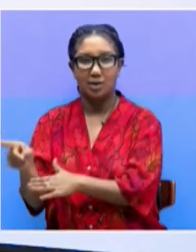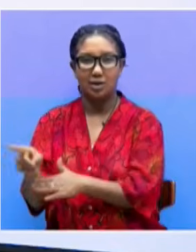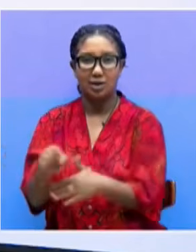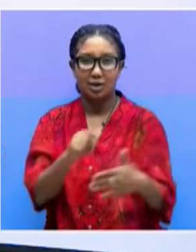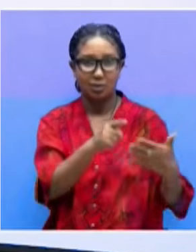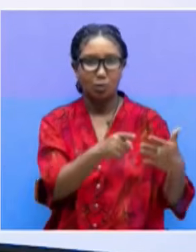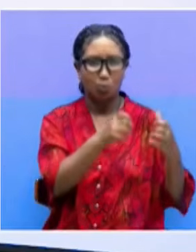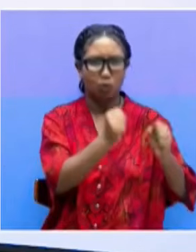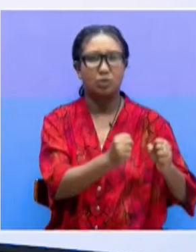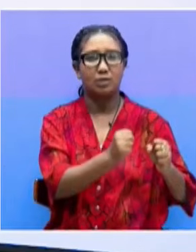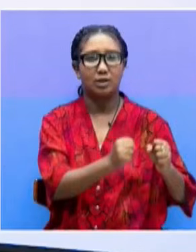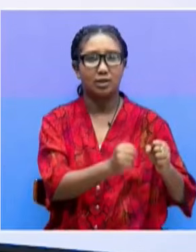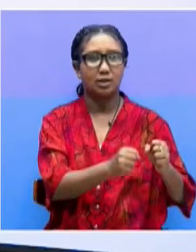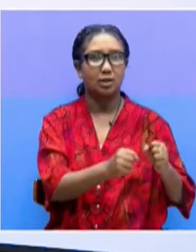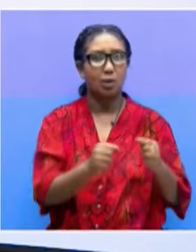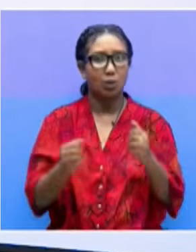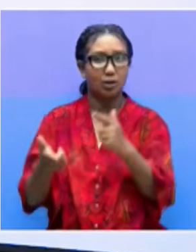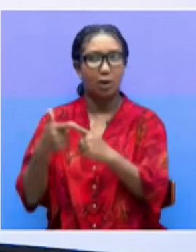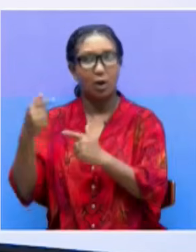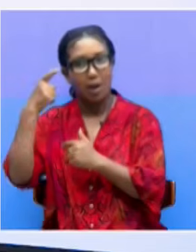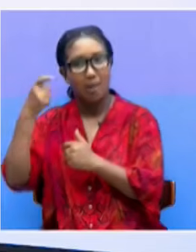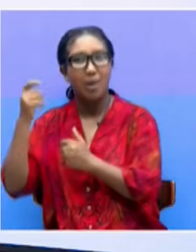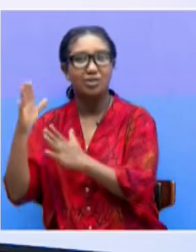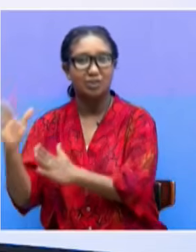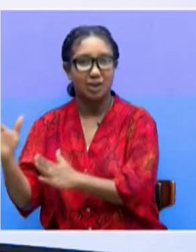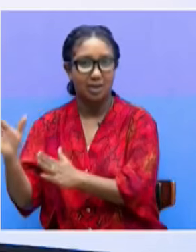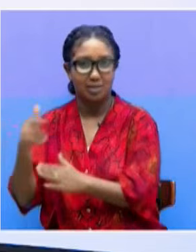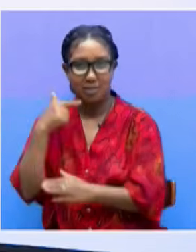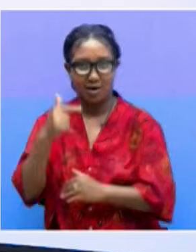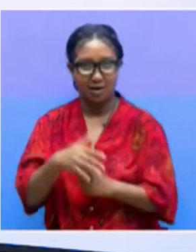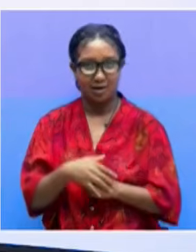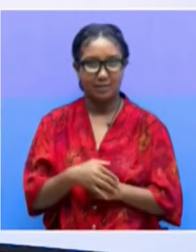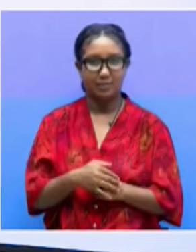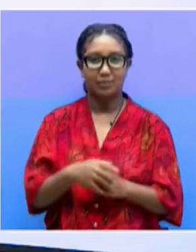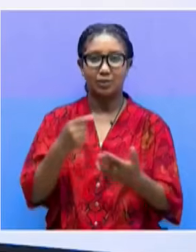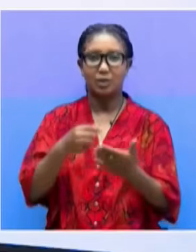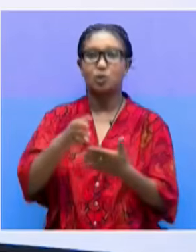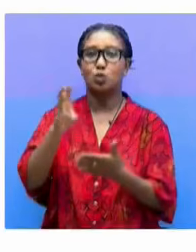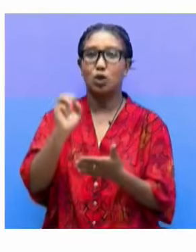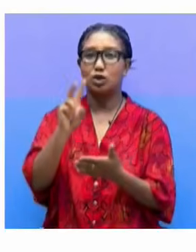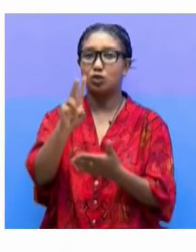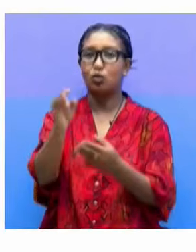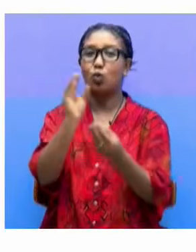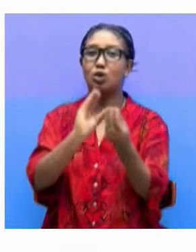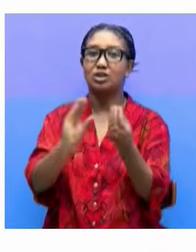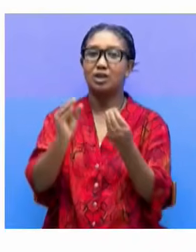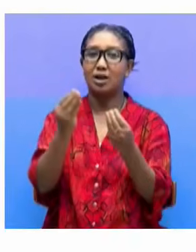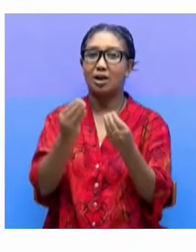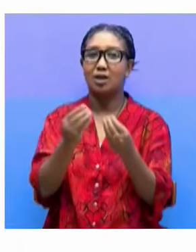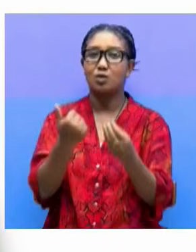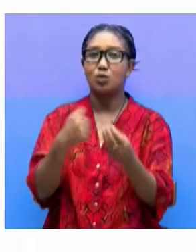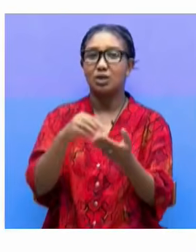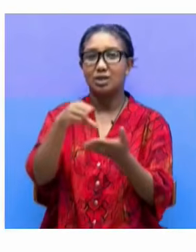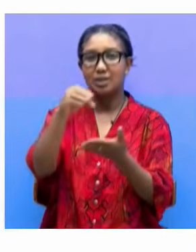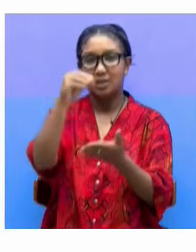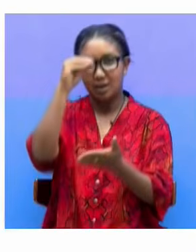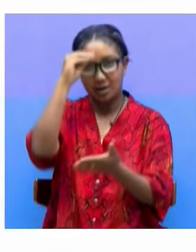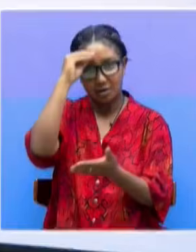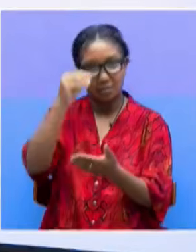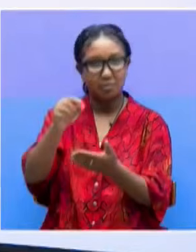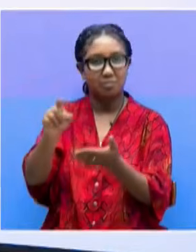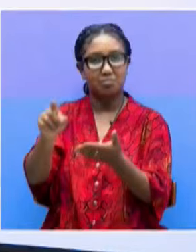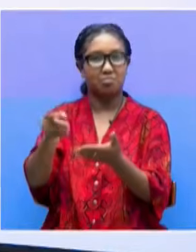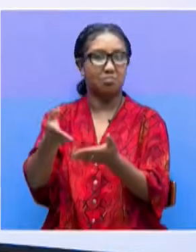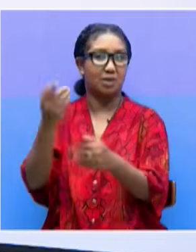Possibility, imaginary condition. Okay? These were the two conditionals that we have covered so